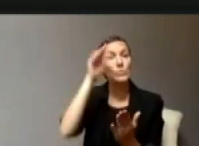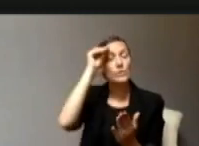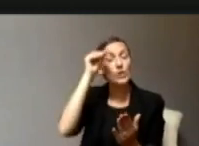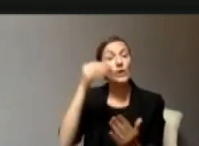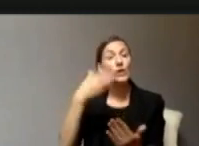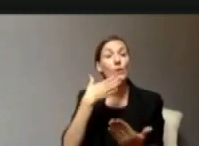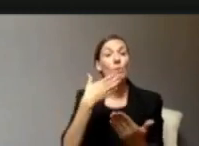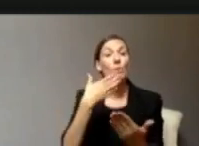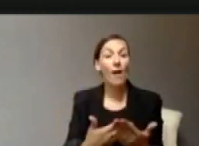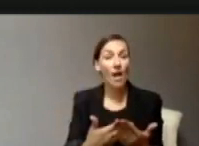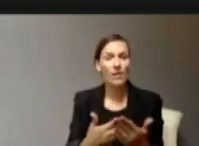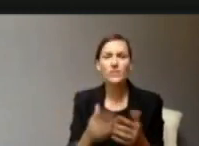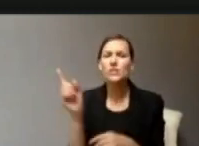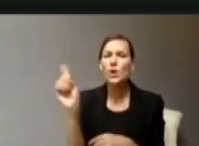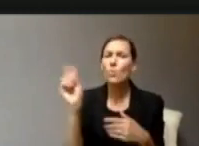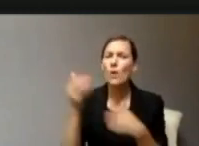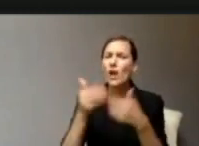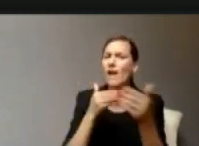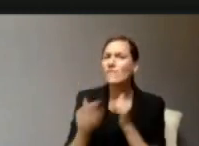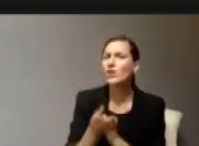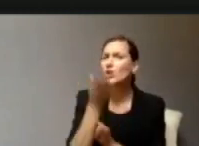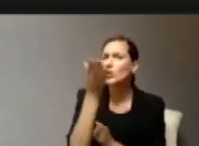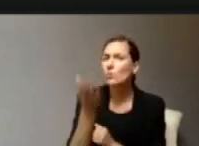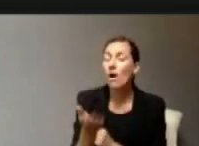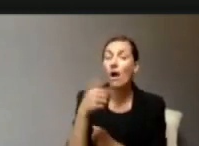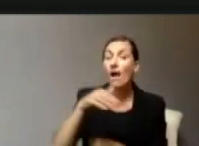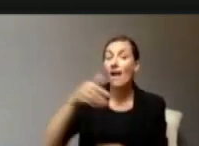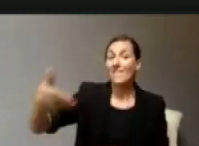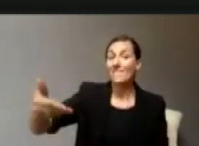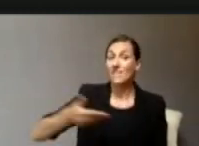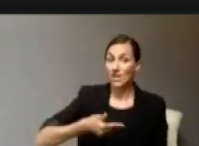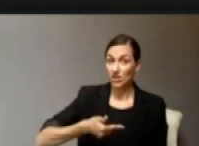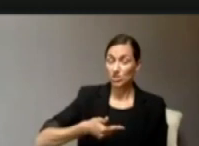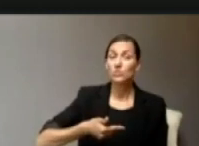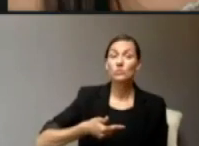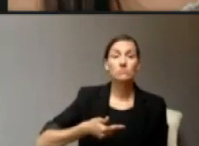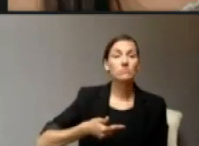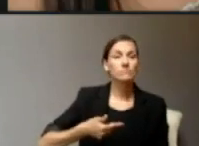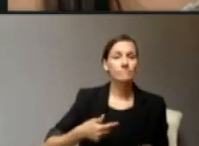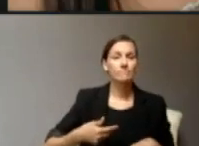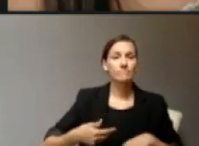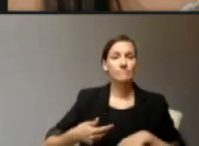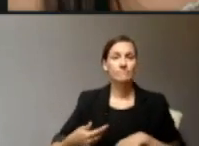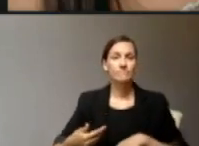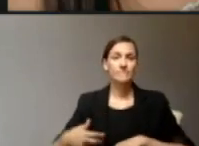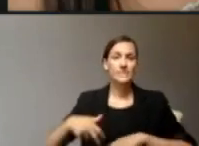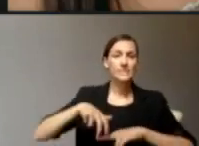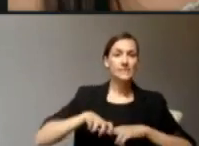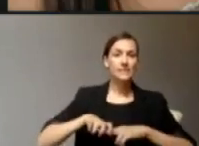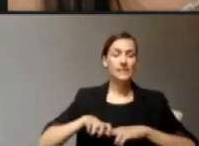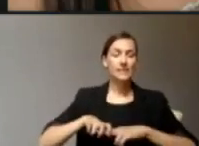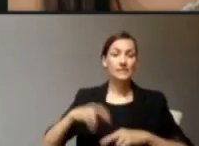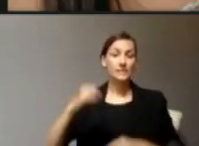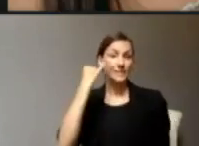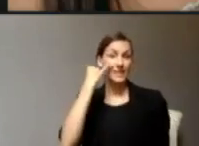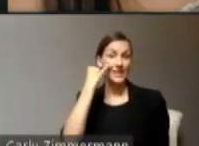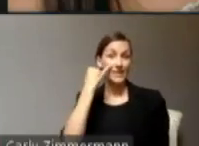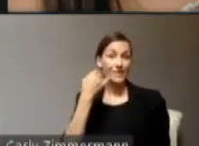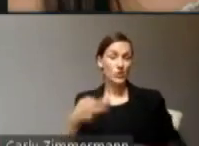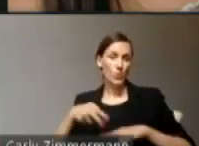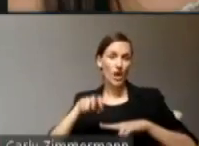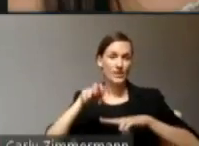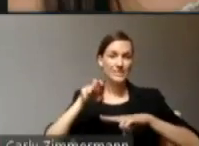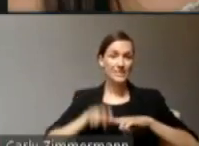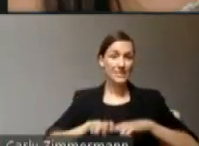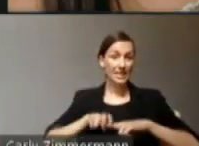So wherever you are, I invite you to just sit up tall if you are